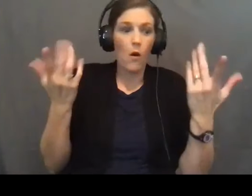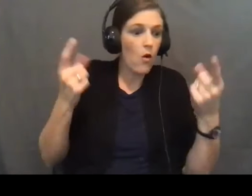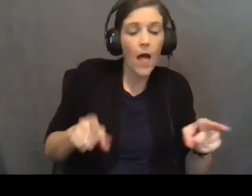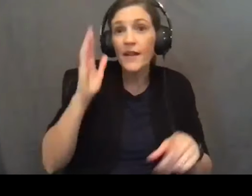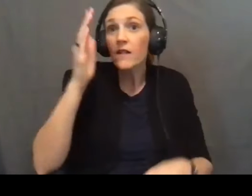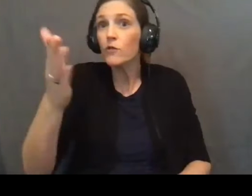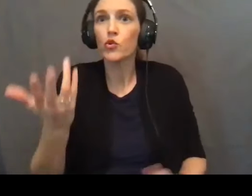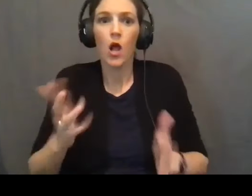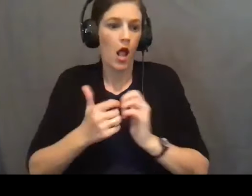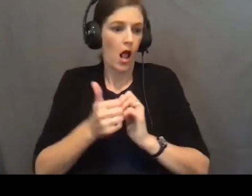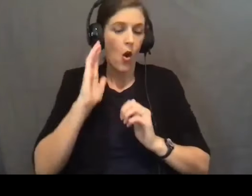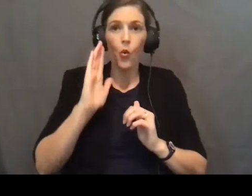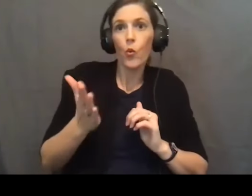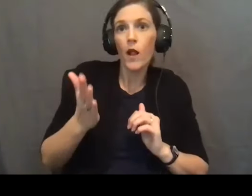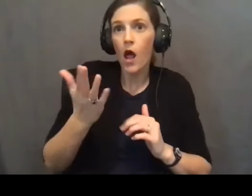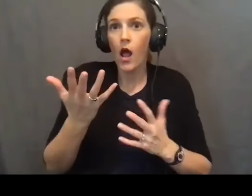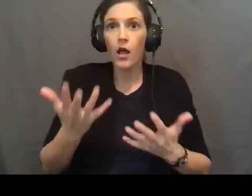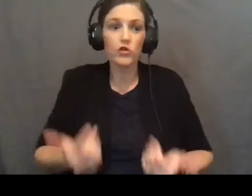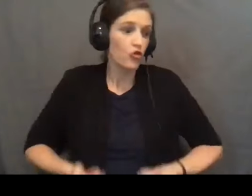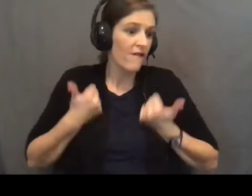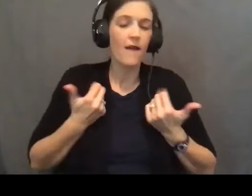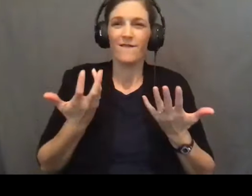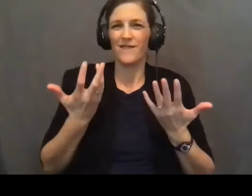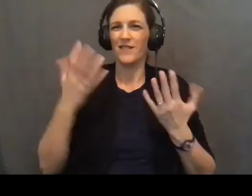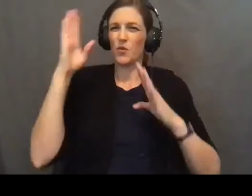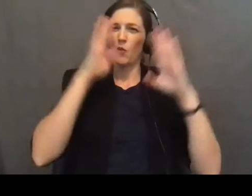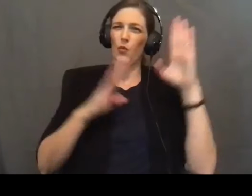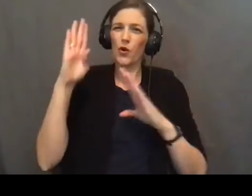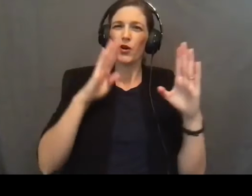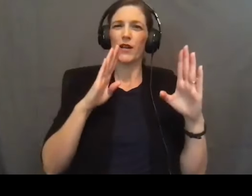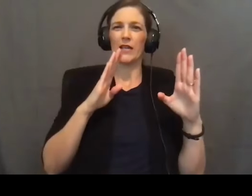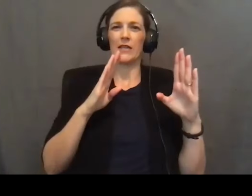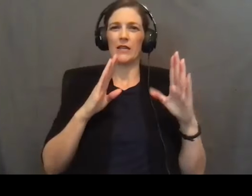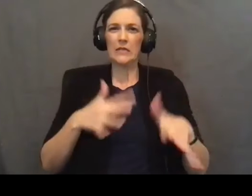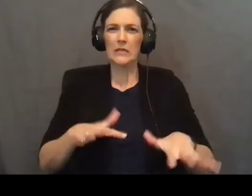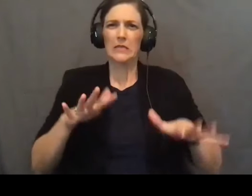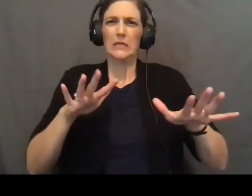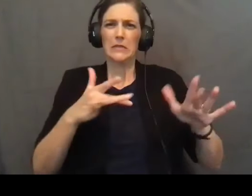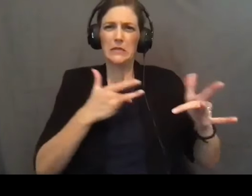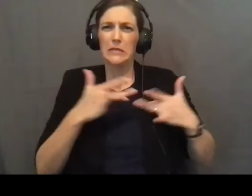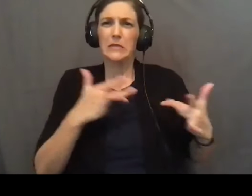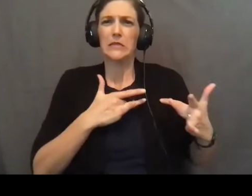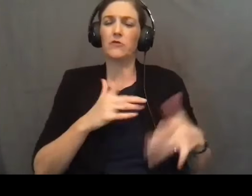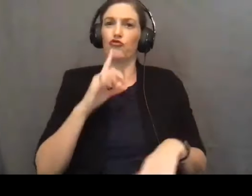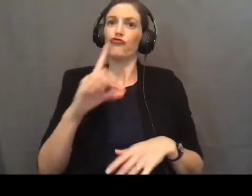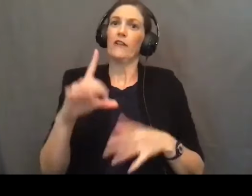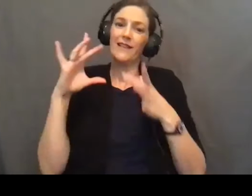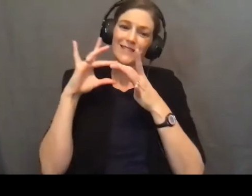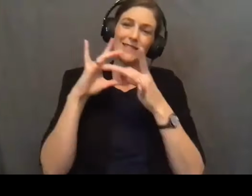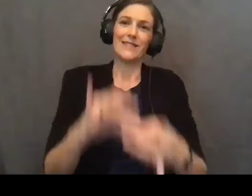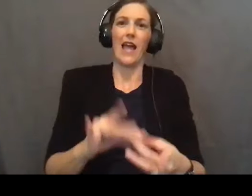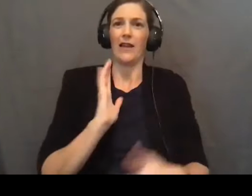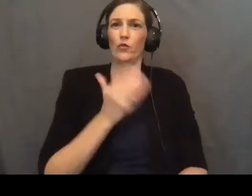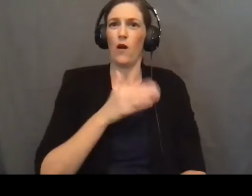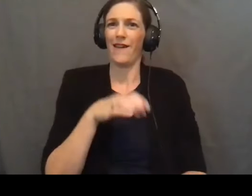the future and how am I going to walk through this? So worry and anxiety are deeply tied to our character